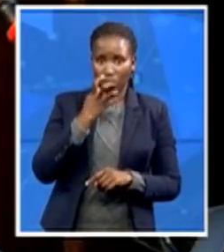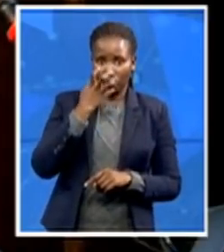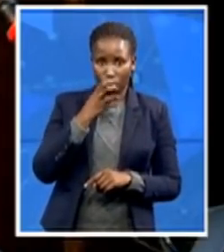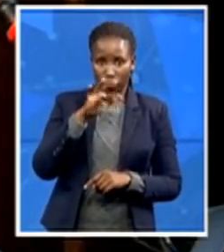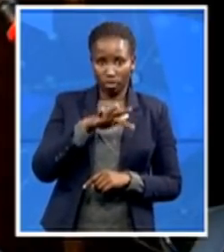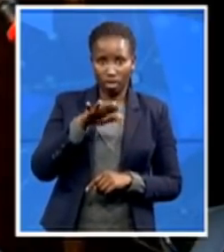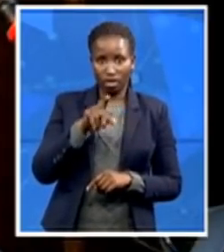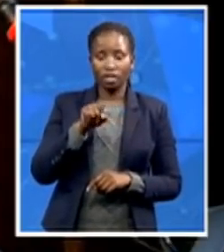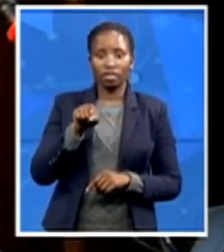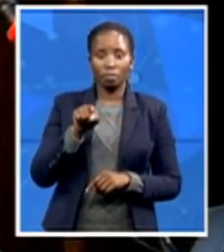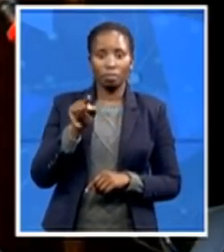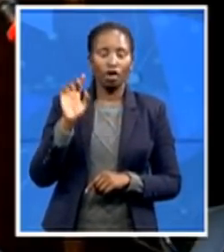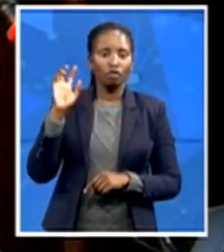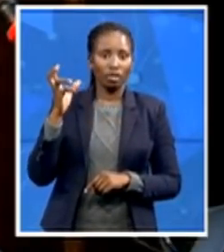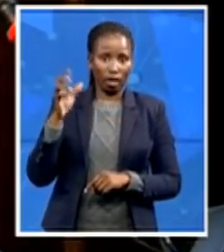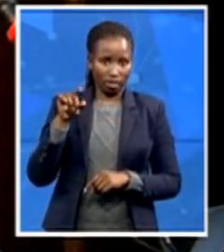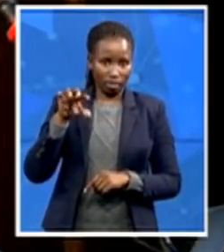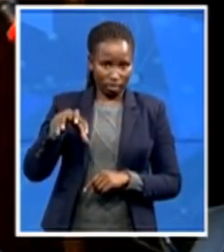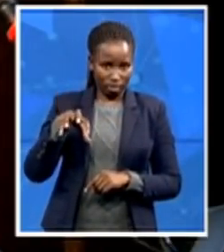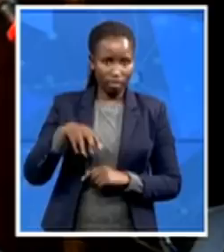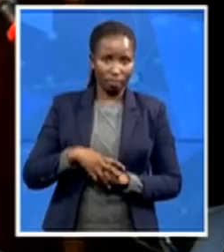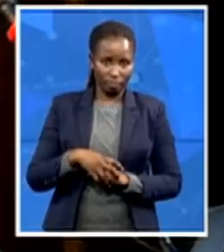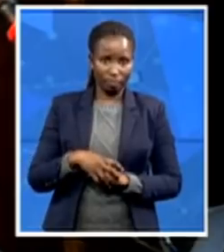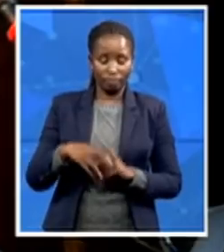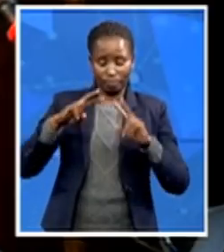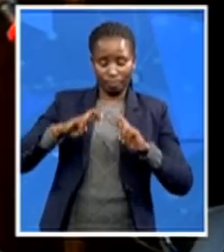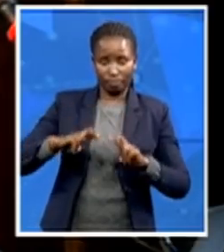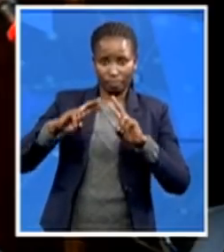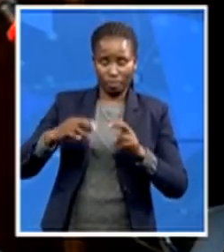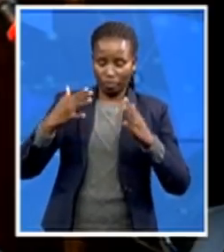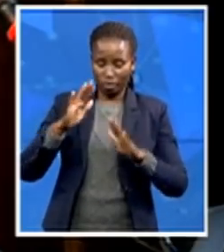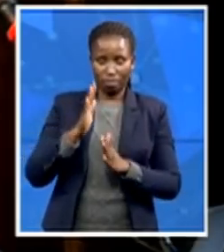The investigation is complete. Witnesses are willing to testify.